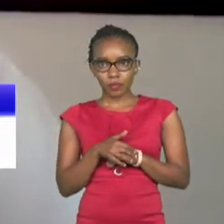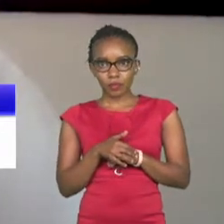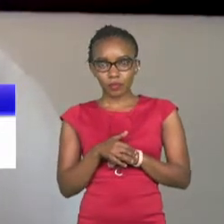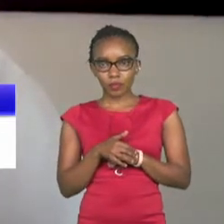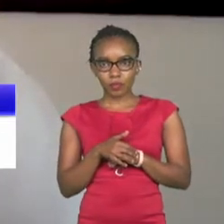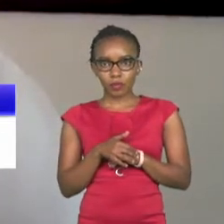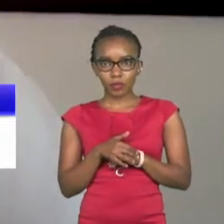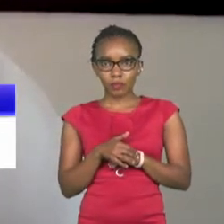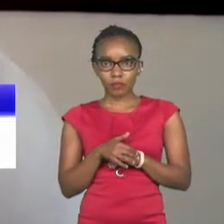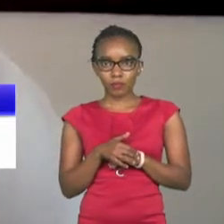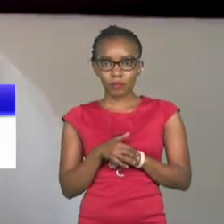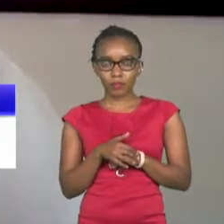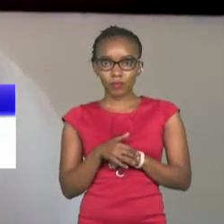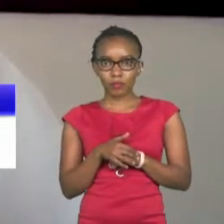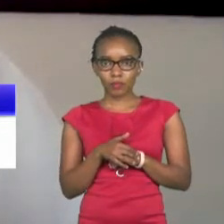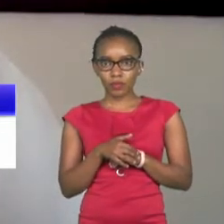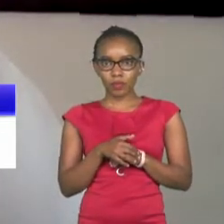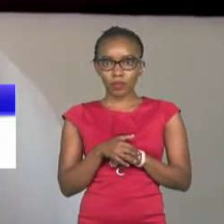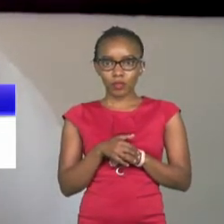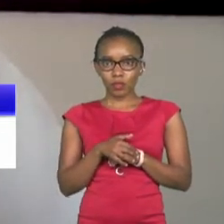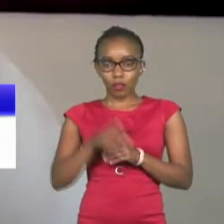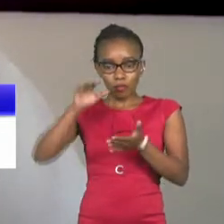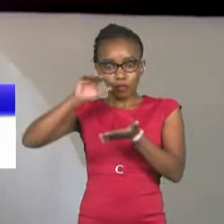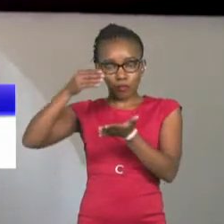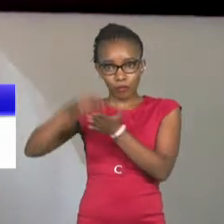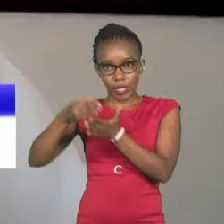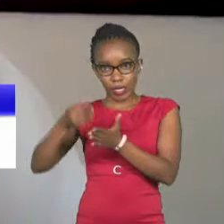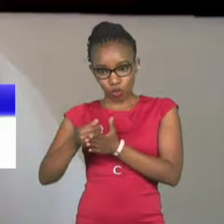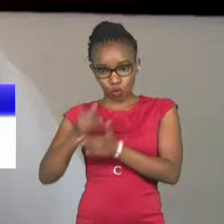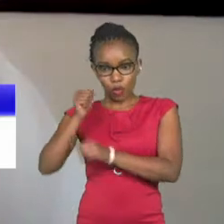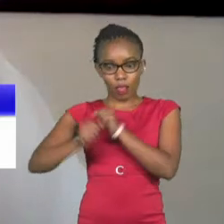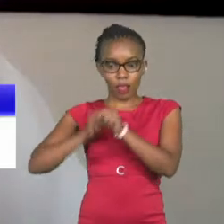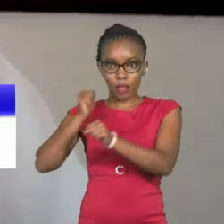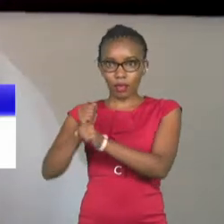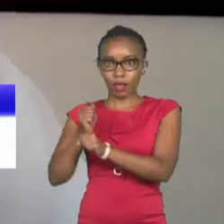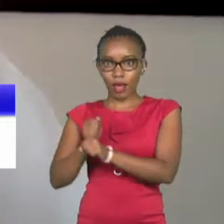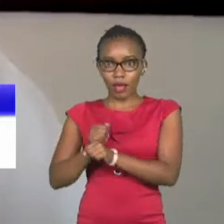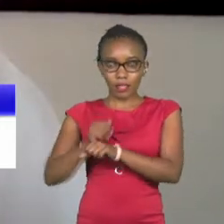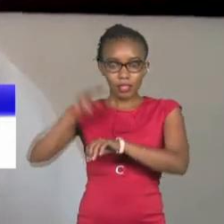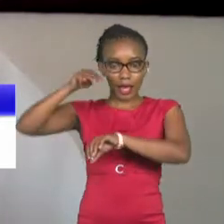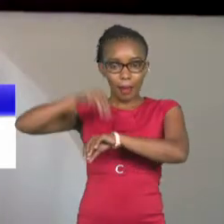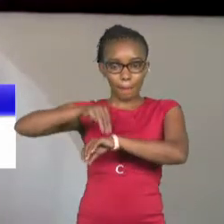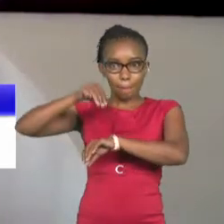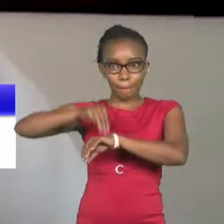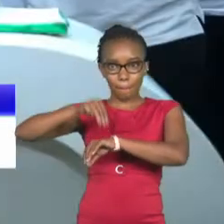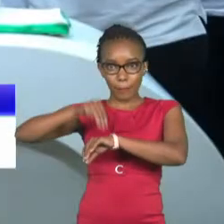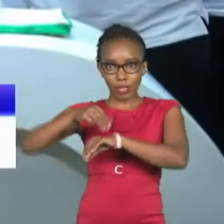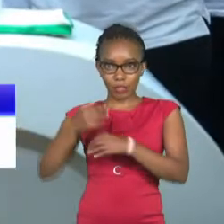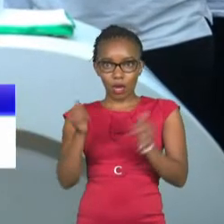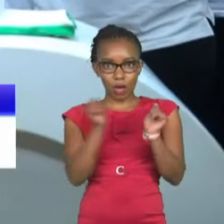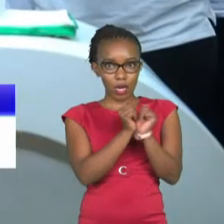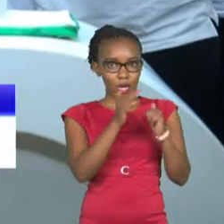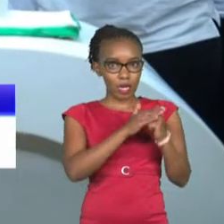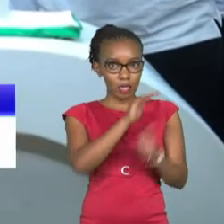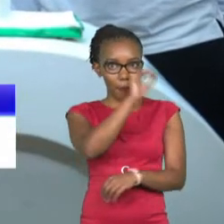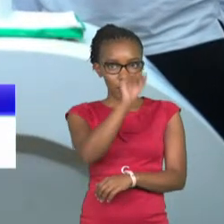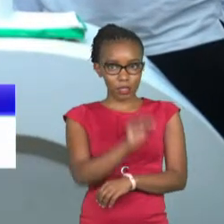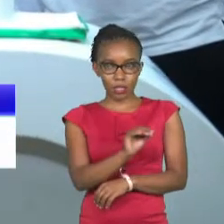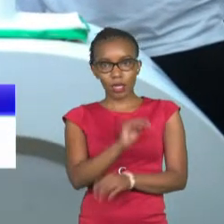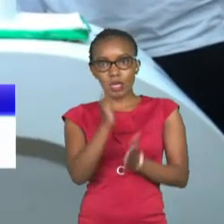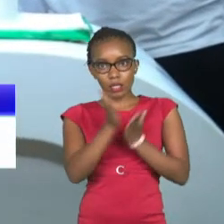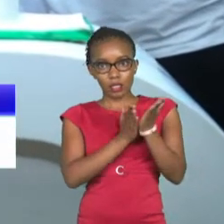bank. In financial year 13, its M-Pesa revenue was just 19% of service